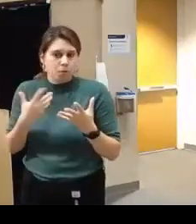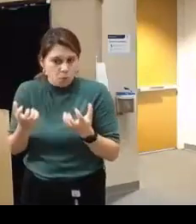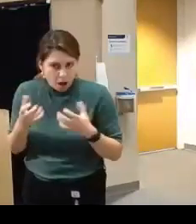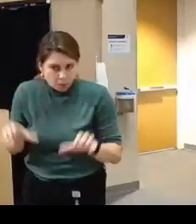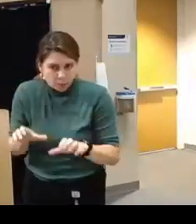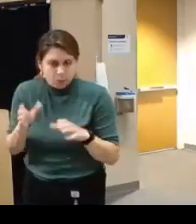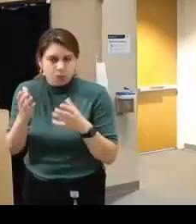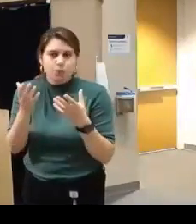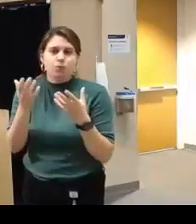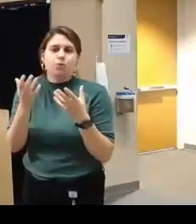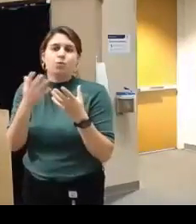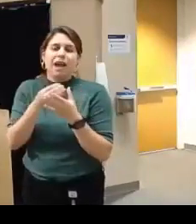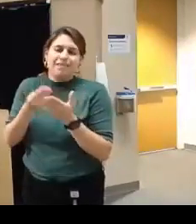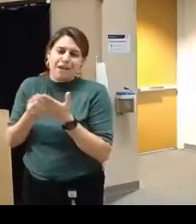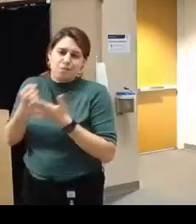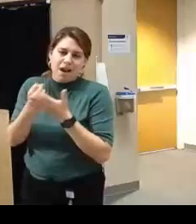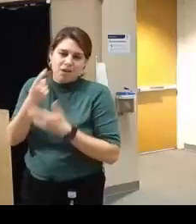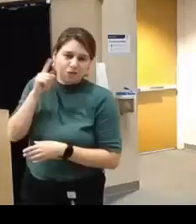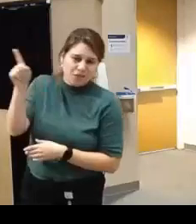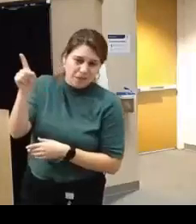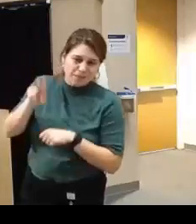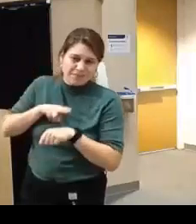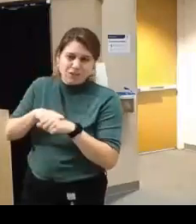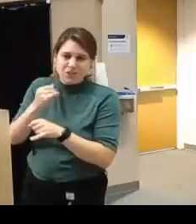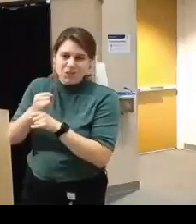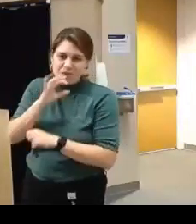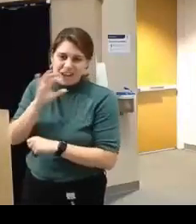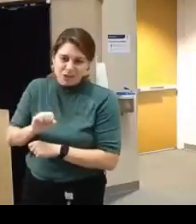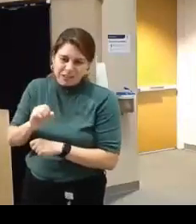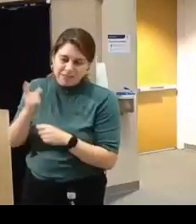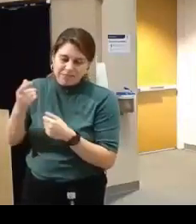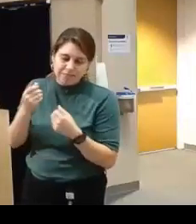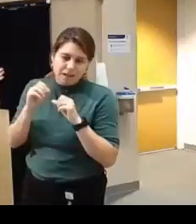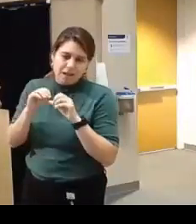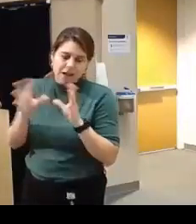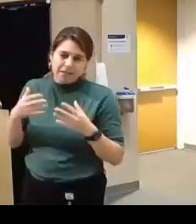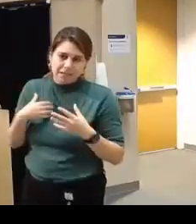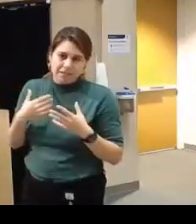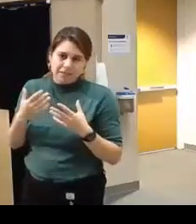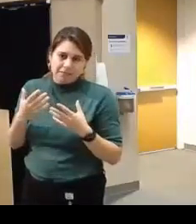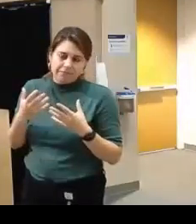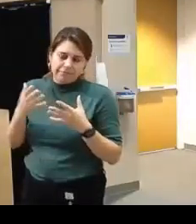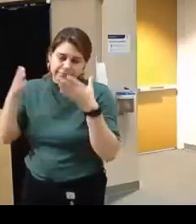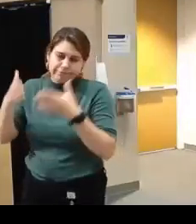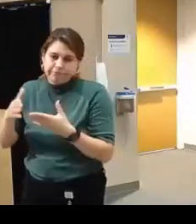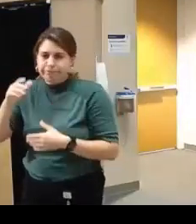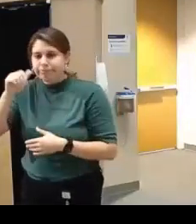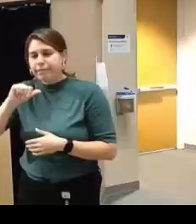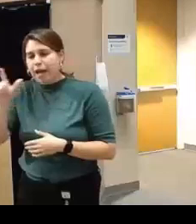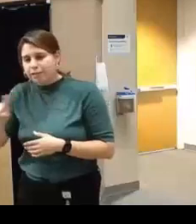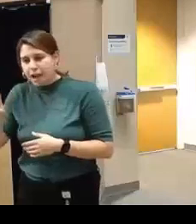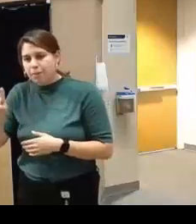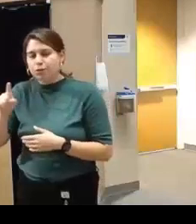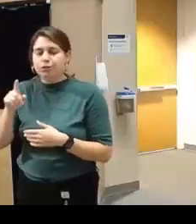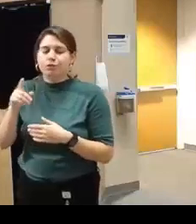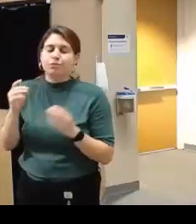also sort of funding priorities. So the National Institute on Aging, as you might imagine, has more priority of focusing on Alzheimer's than they do on